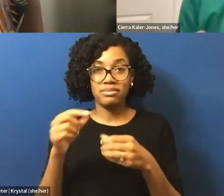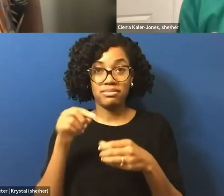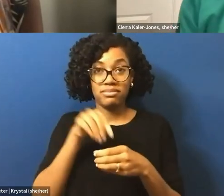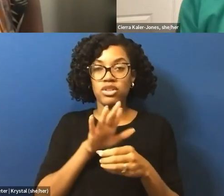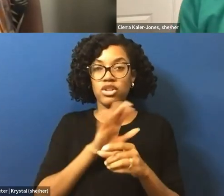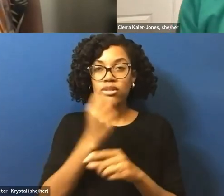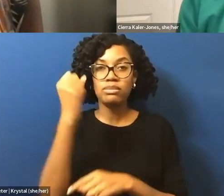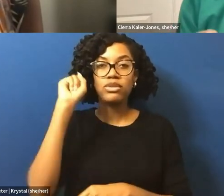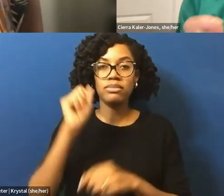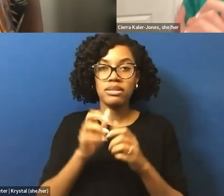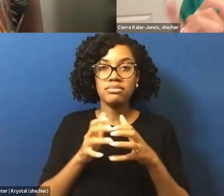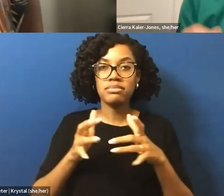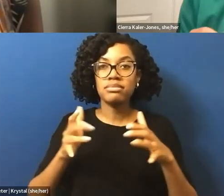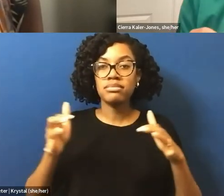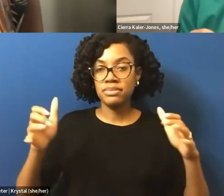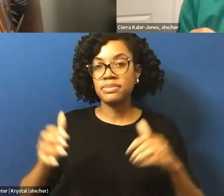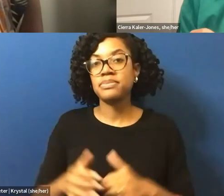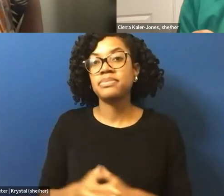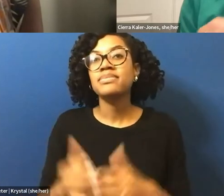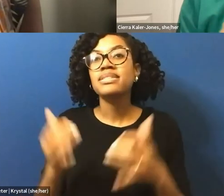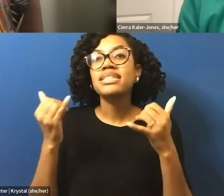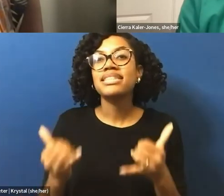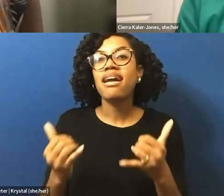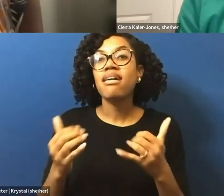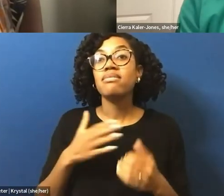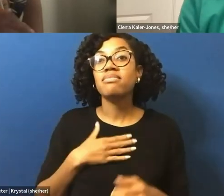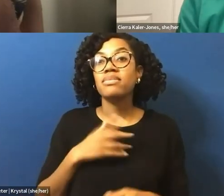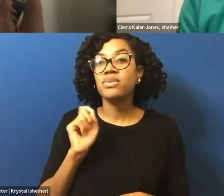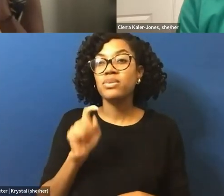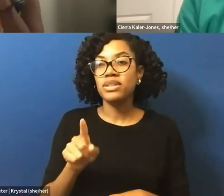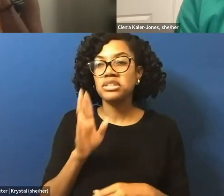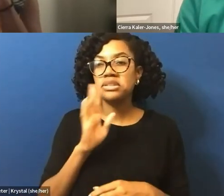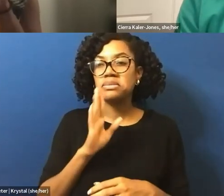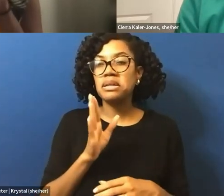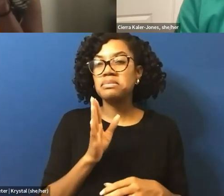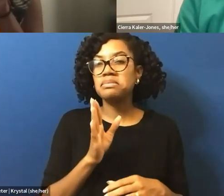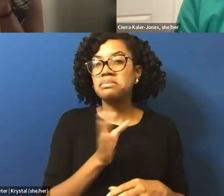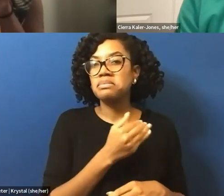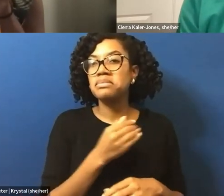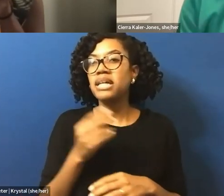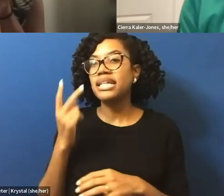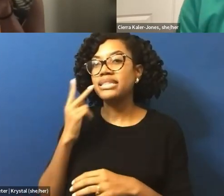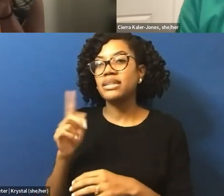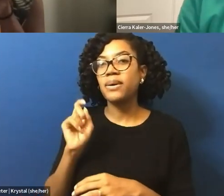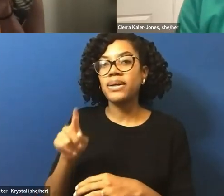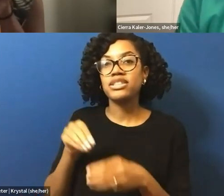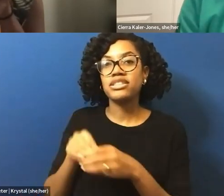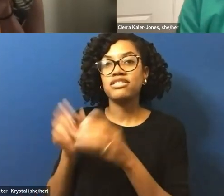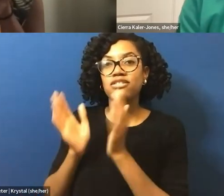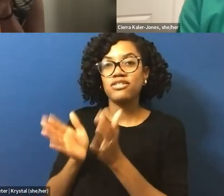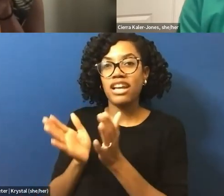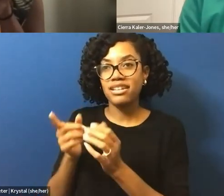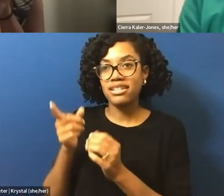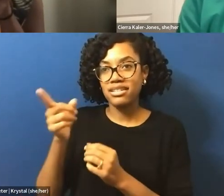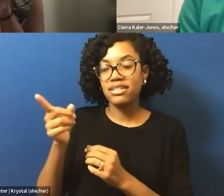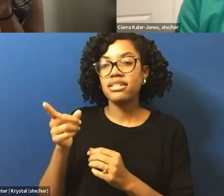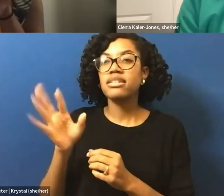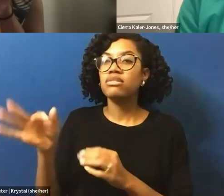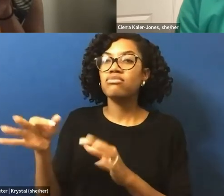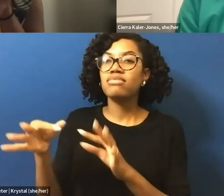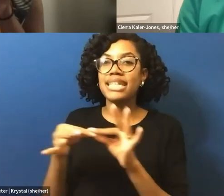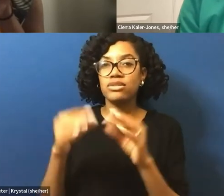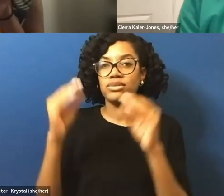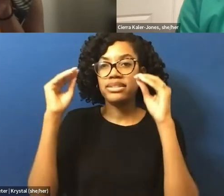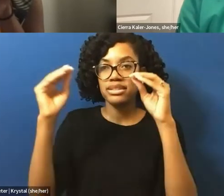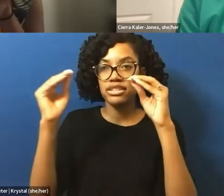gonna shift my questions a little bit because there's a question in the chat and I also have a couple of questions about related specifically to teaching.